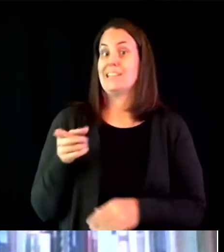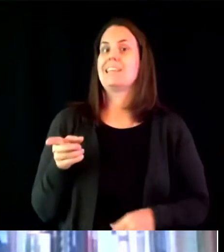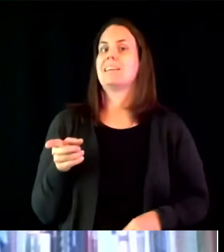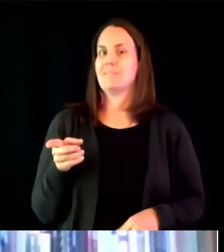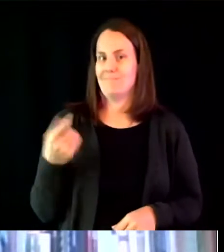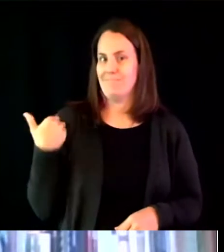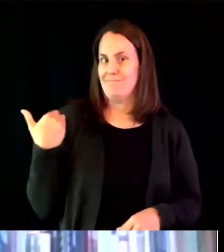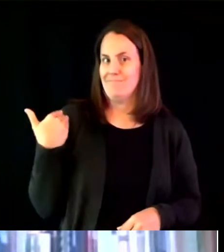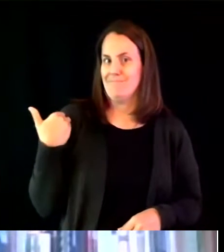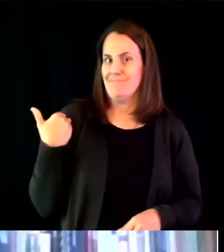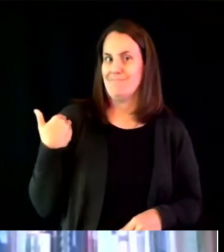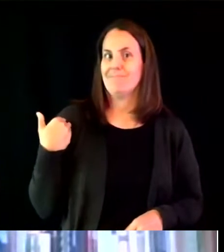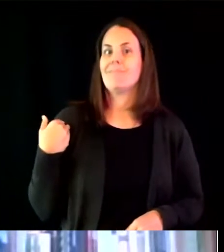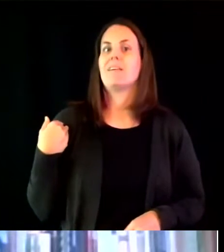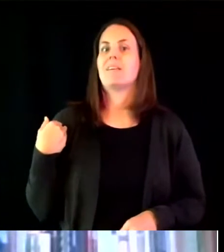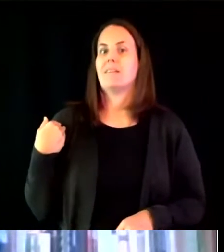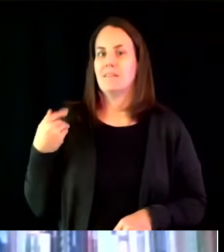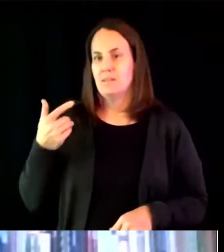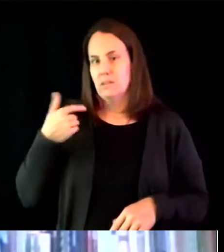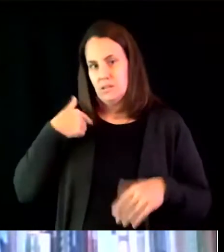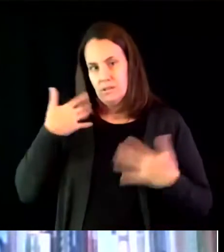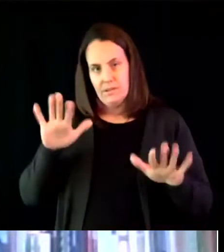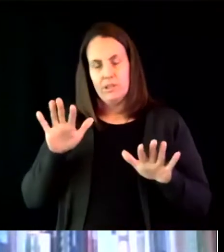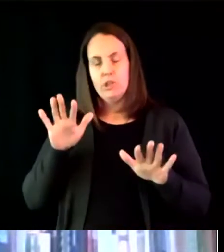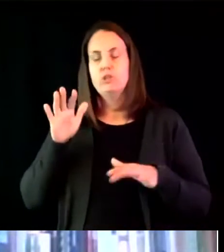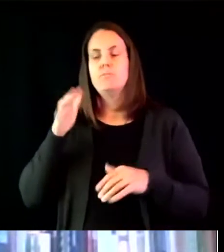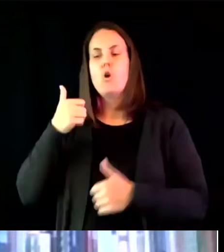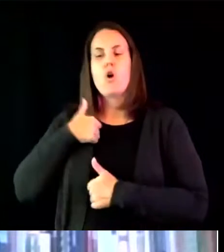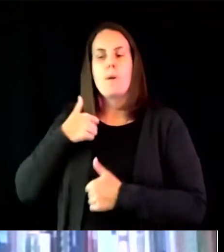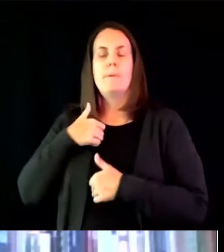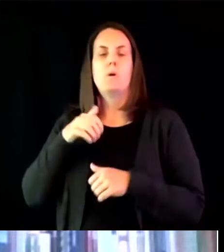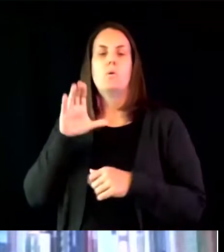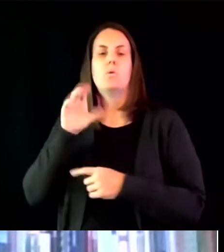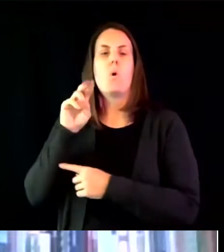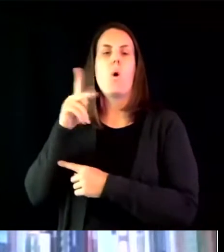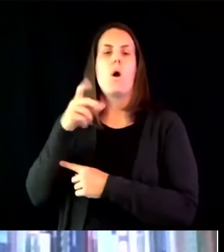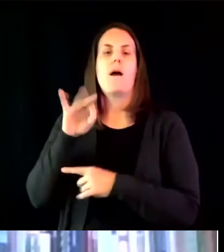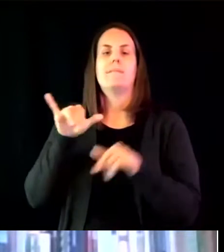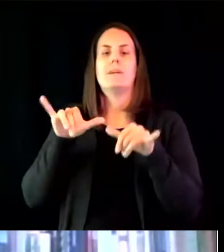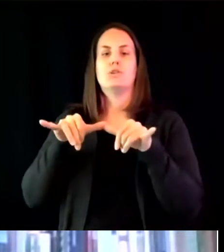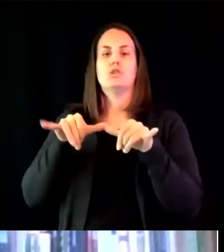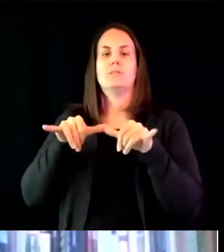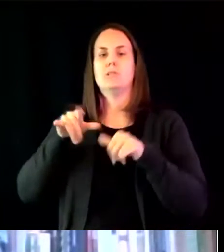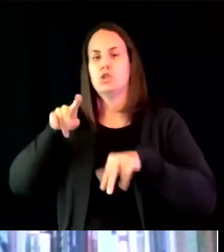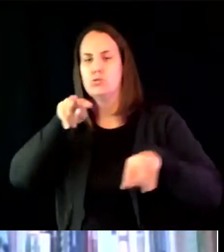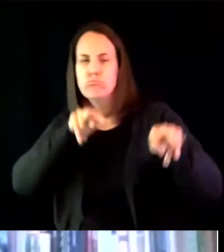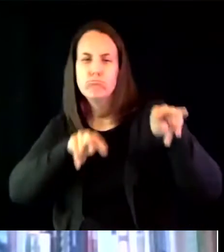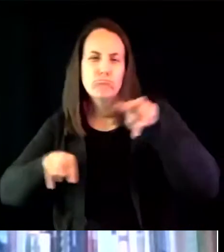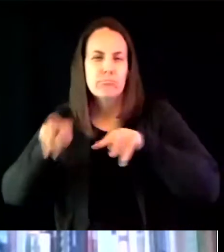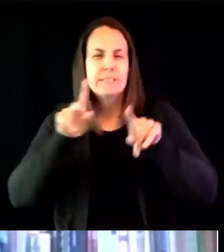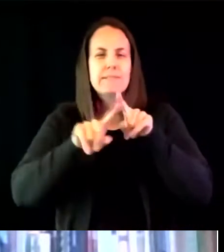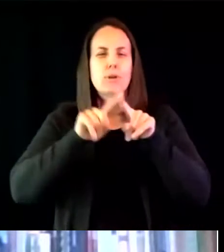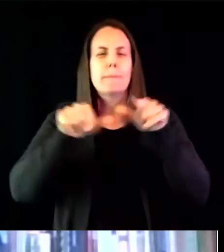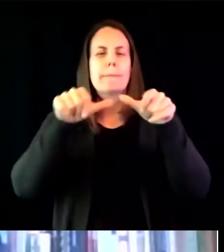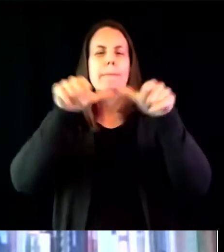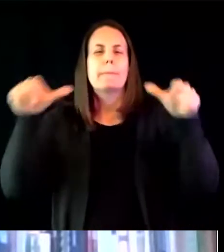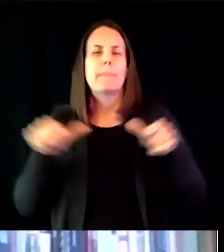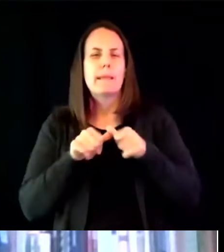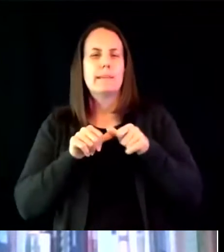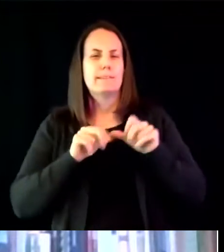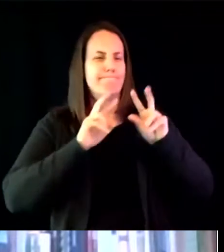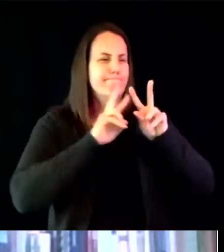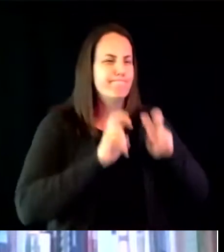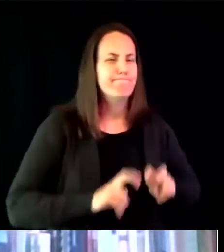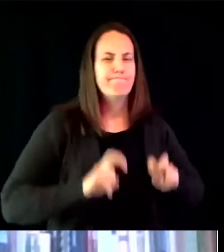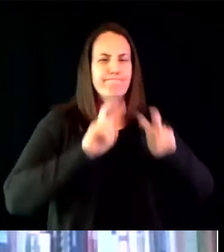did do preliminary plans for an alternate care facility in Madison. In addition, they did